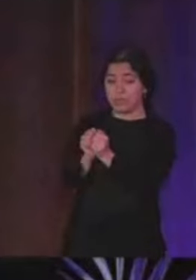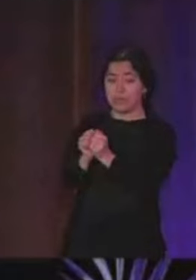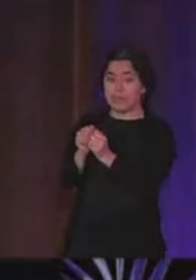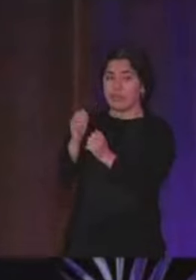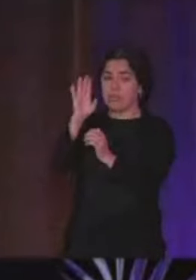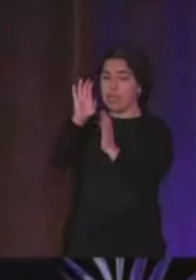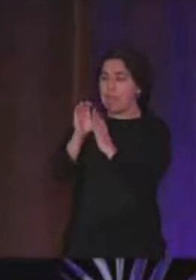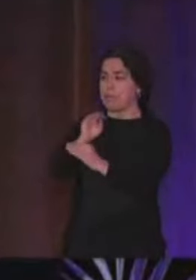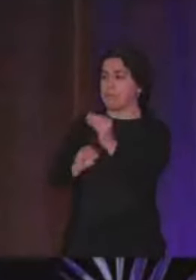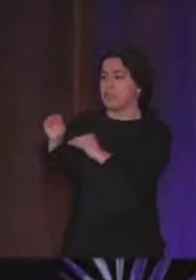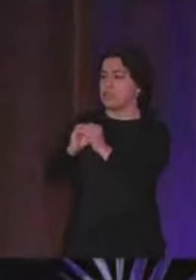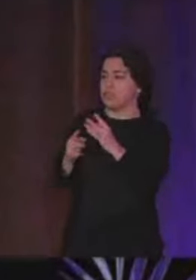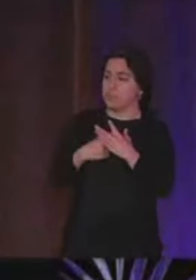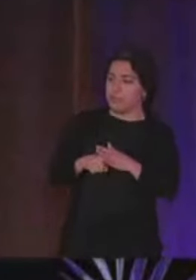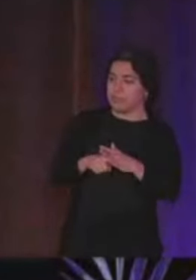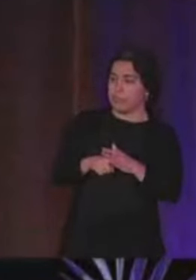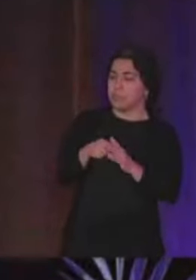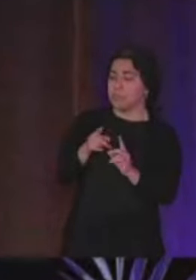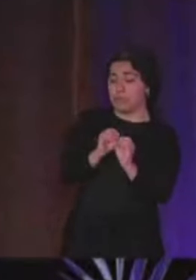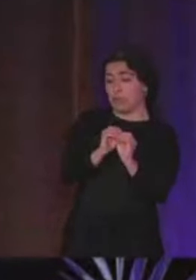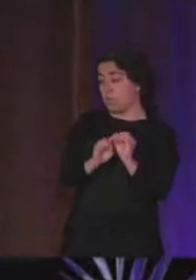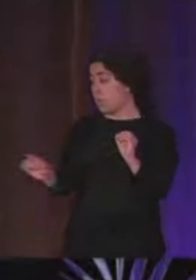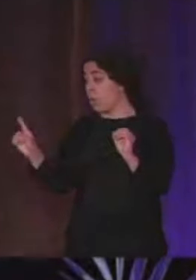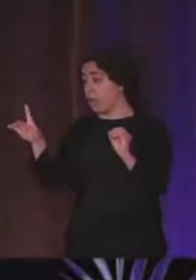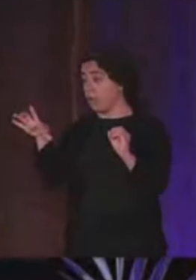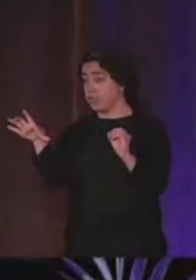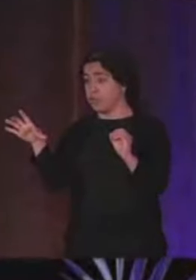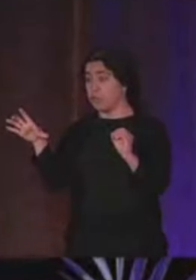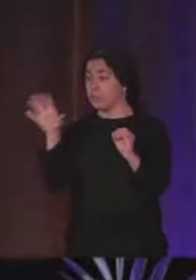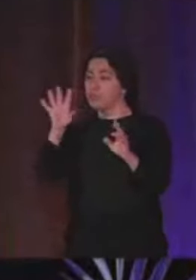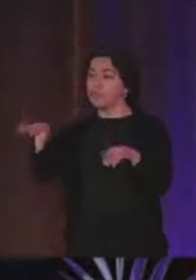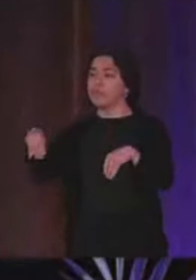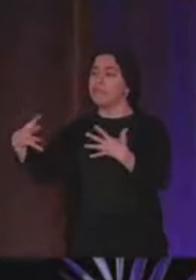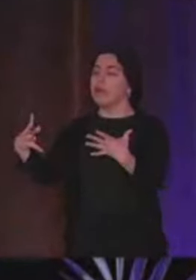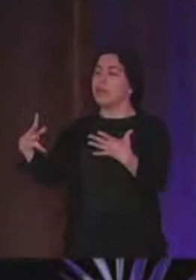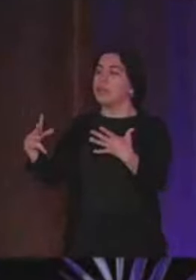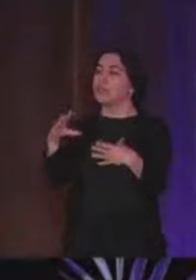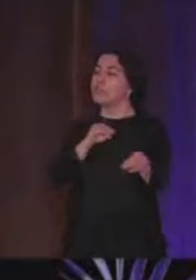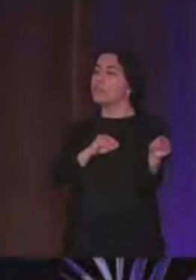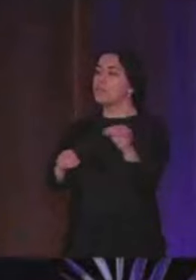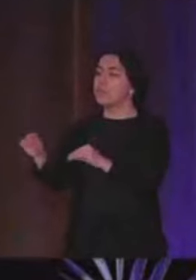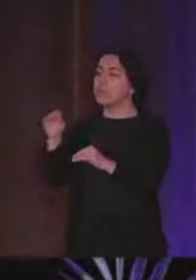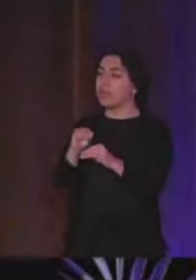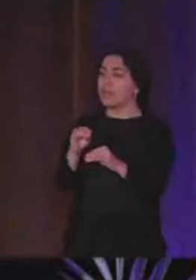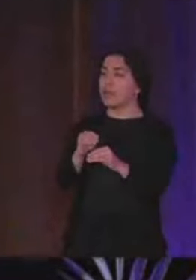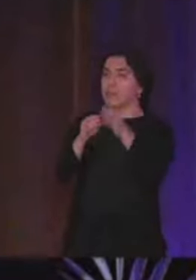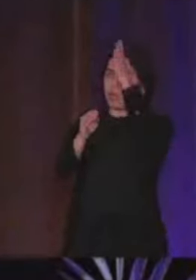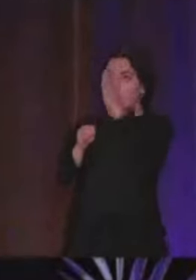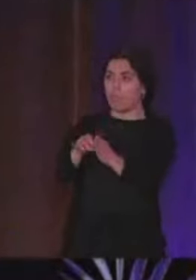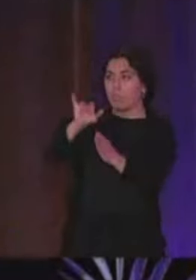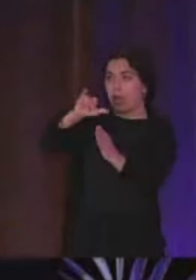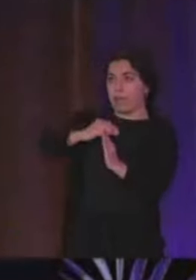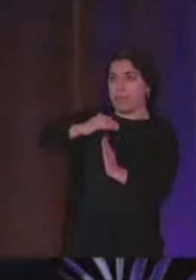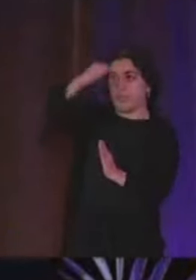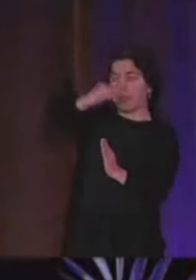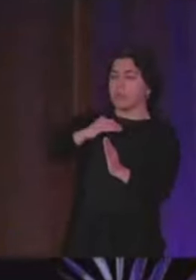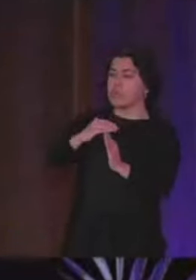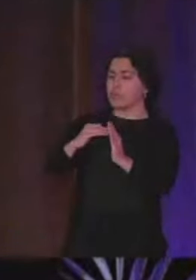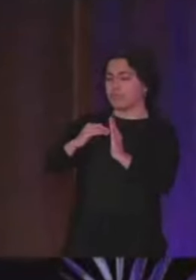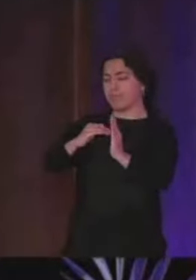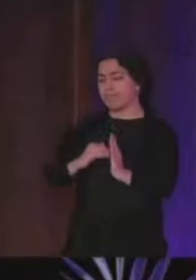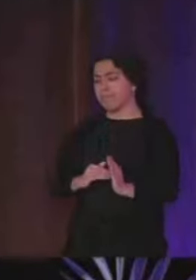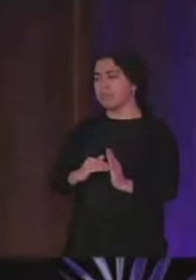simple helper. So from 0 to 100, we'll give a movement in the y-axis of -20 pixels. That